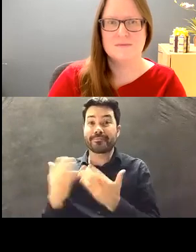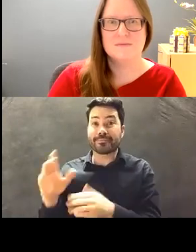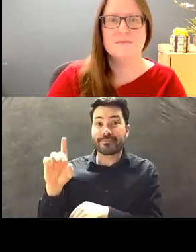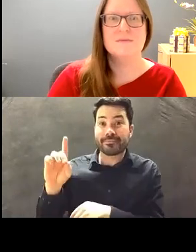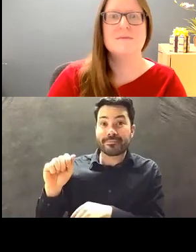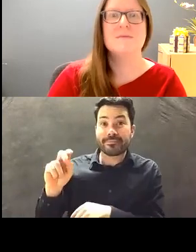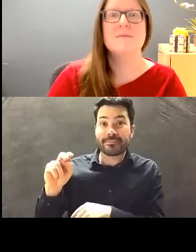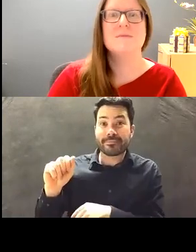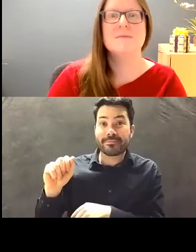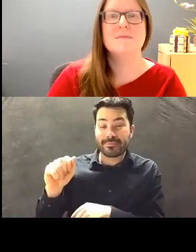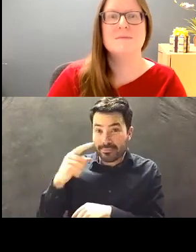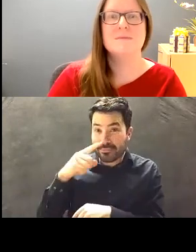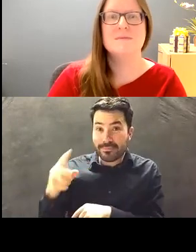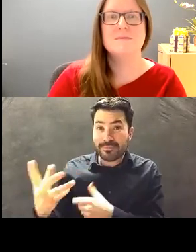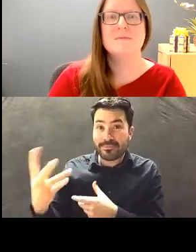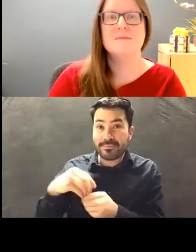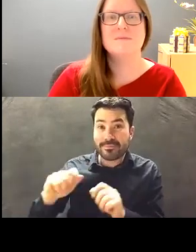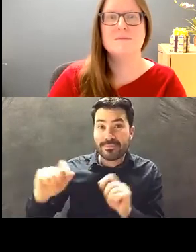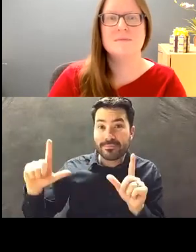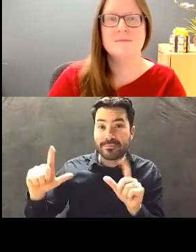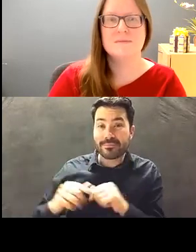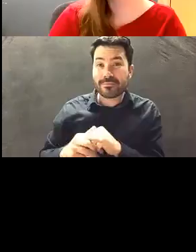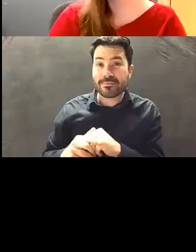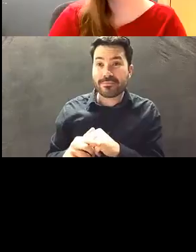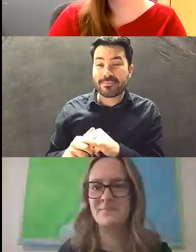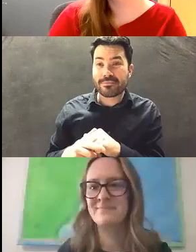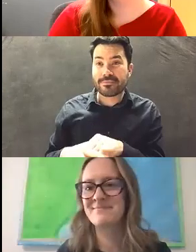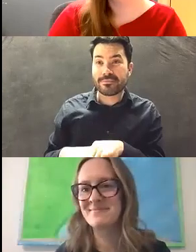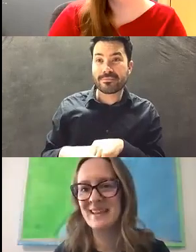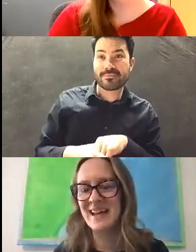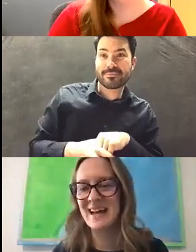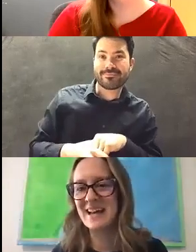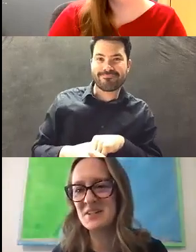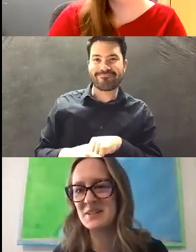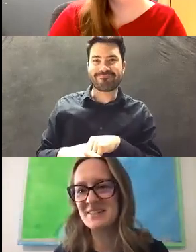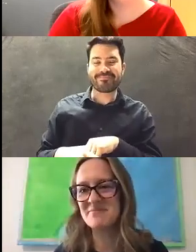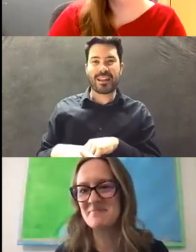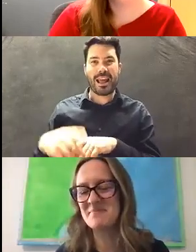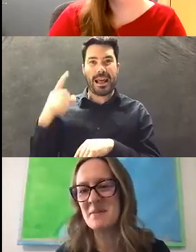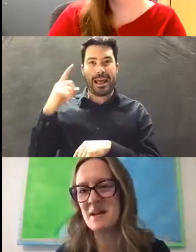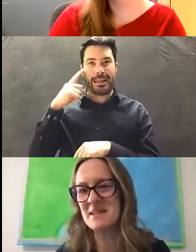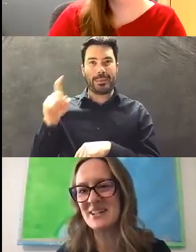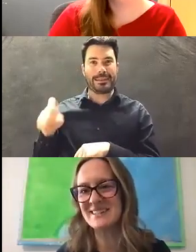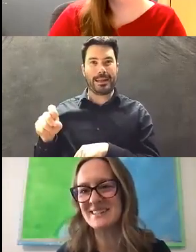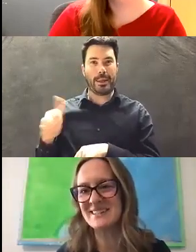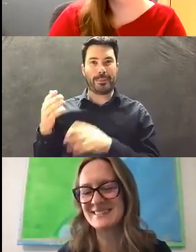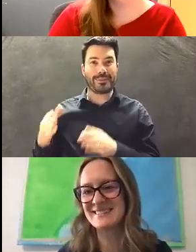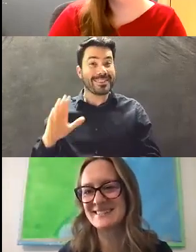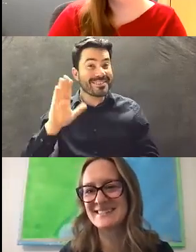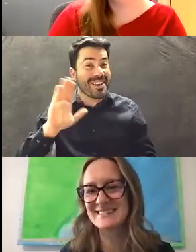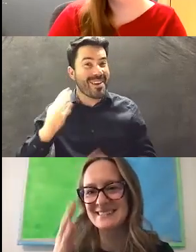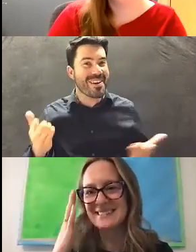you join for this question? I'm projecting that we're going to need a Hey, friend here. Tony. Yep, I'm Hi. here.